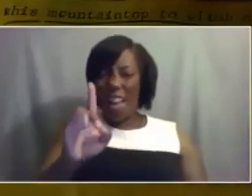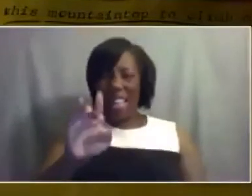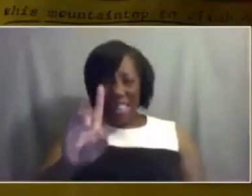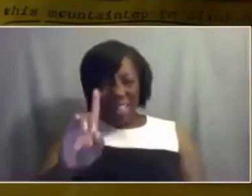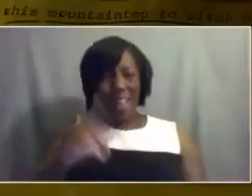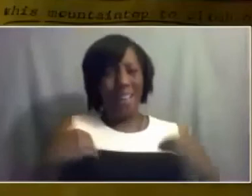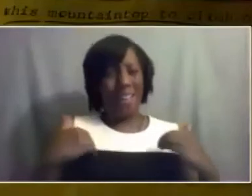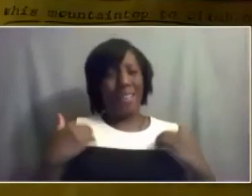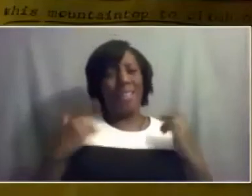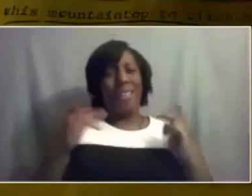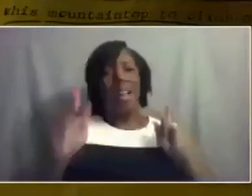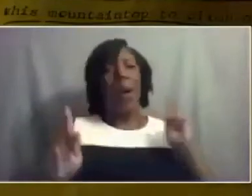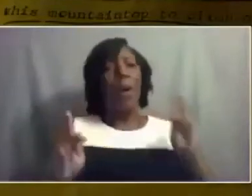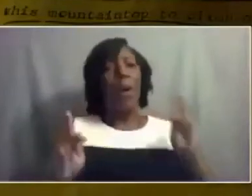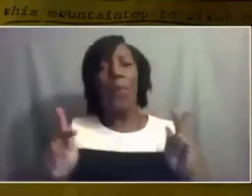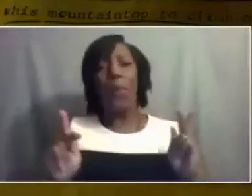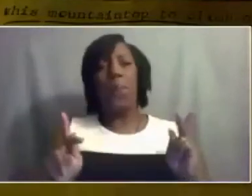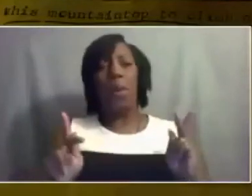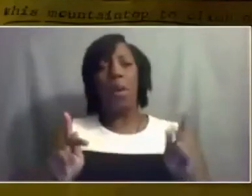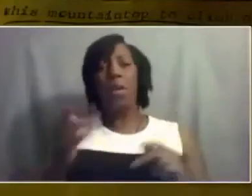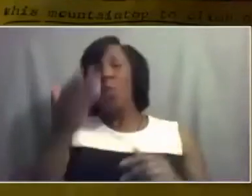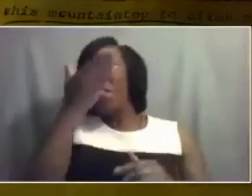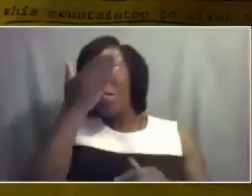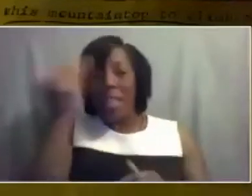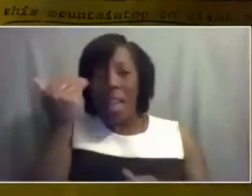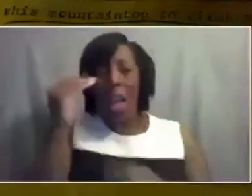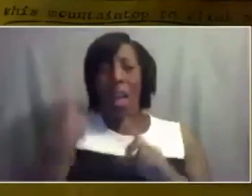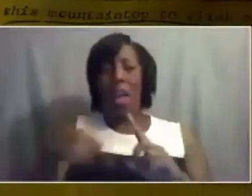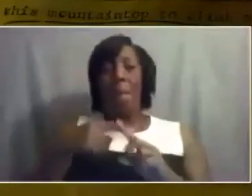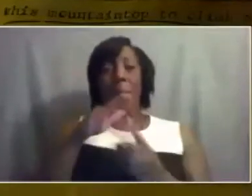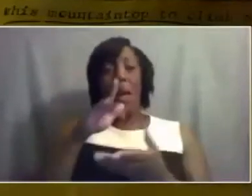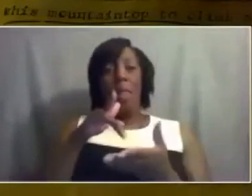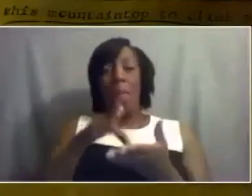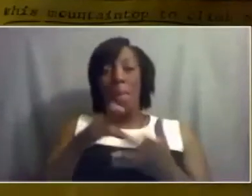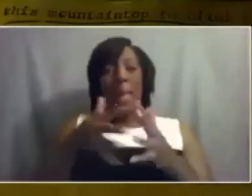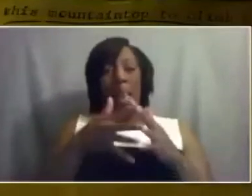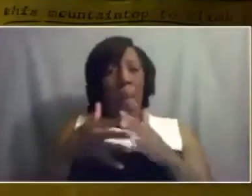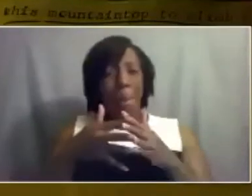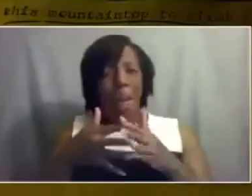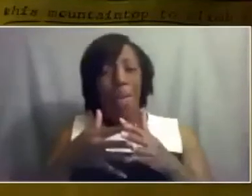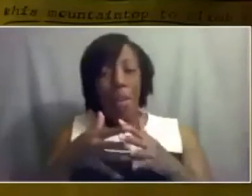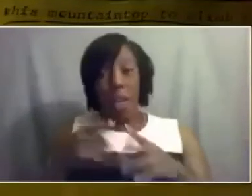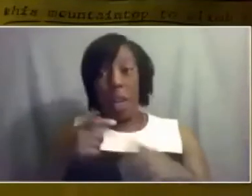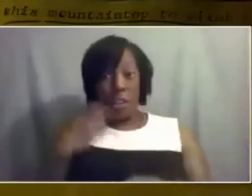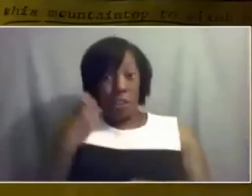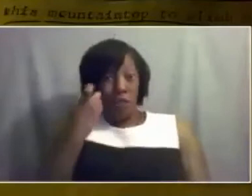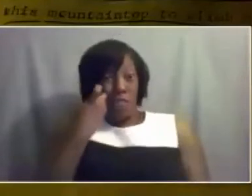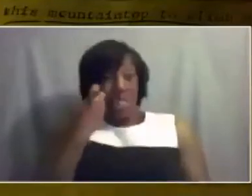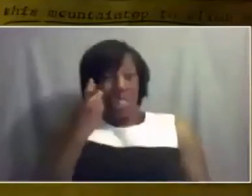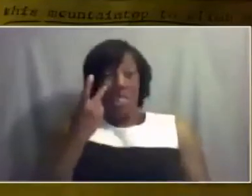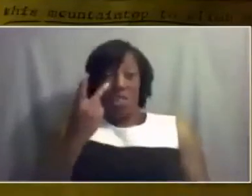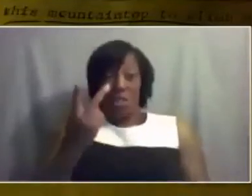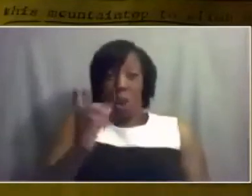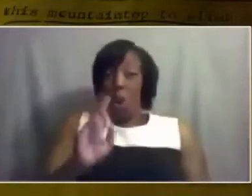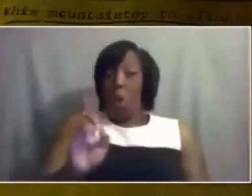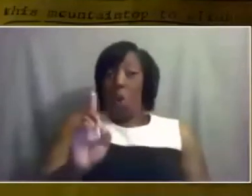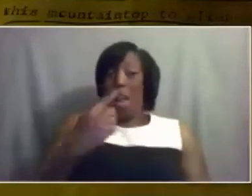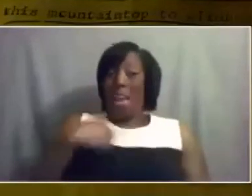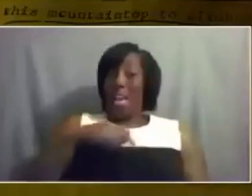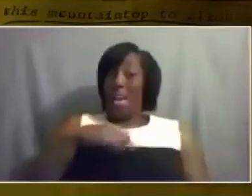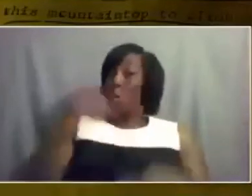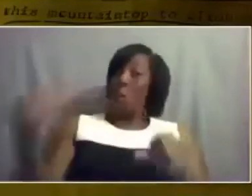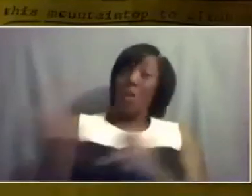this country. And that's where a lot of mm-hmm. where we saw this past administration win votes, right? So how are we really mm-hmm.